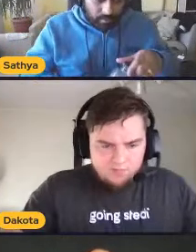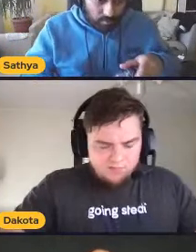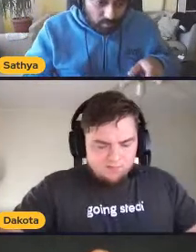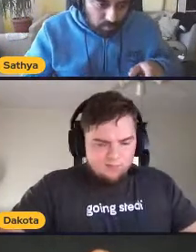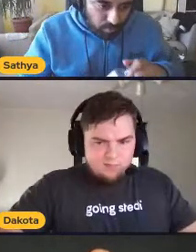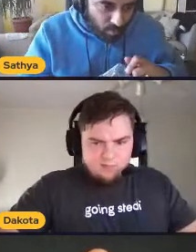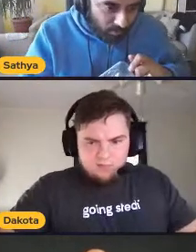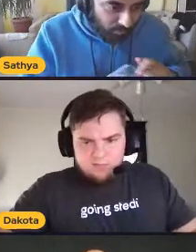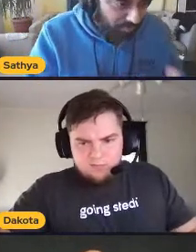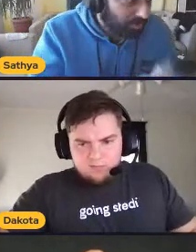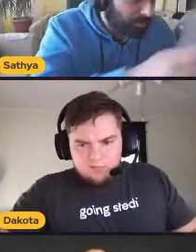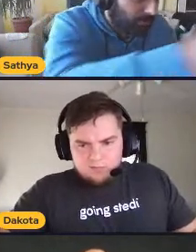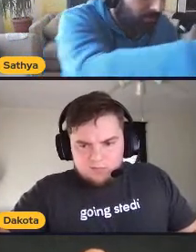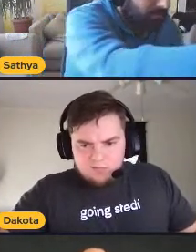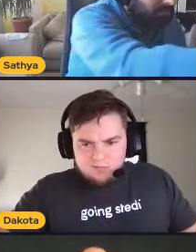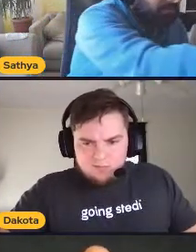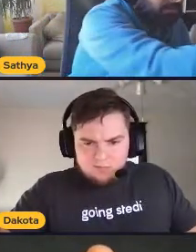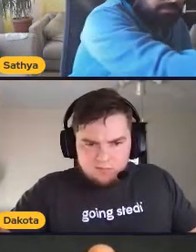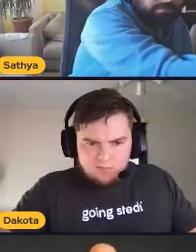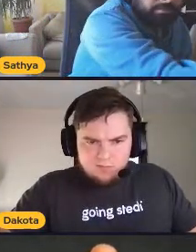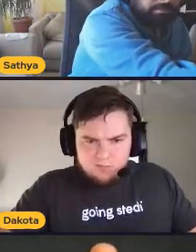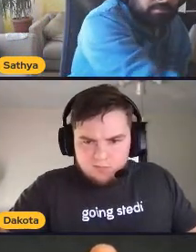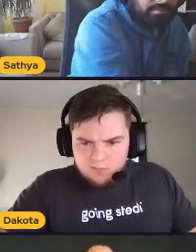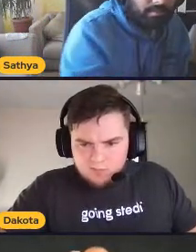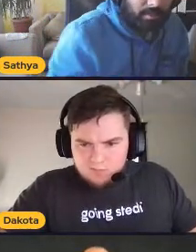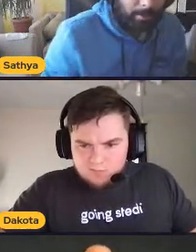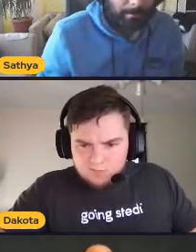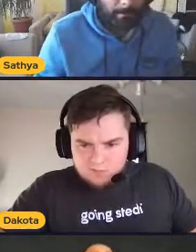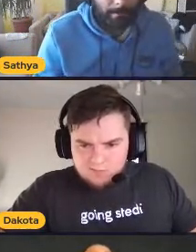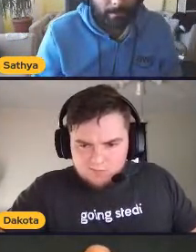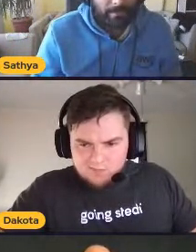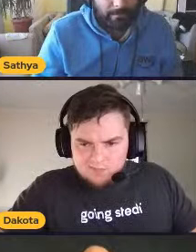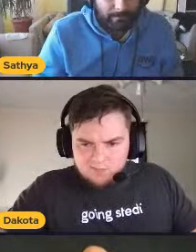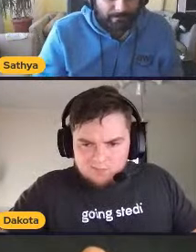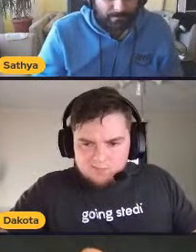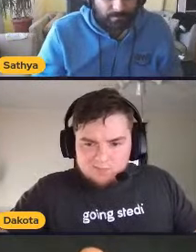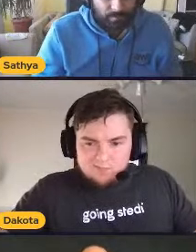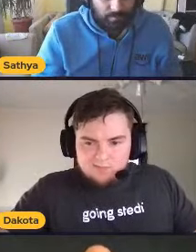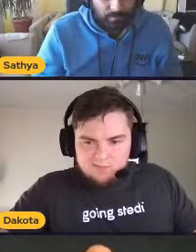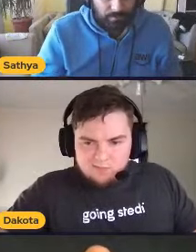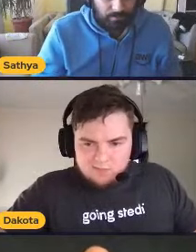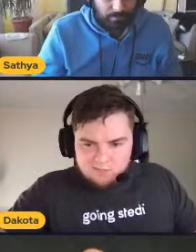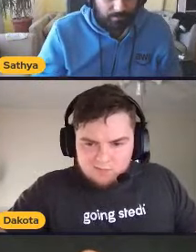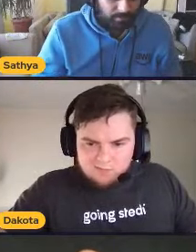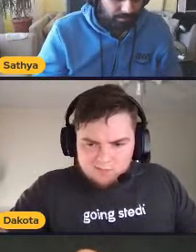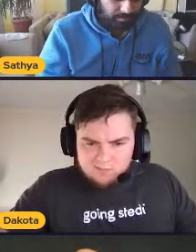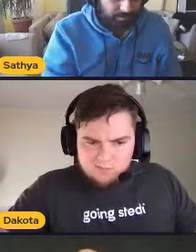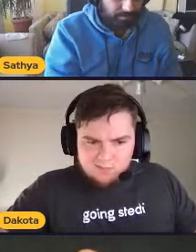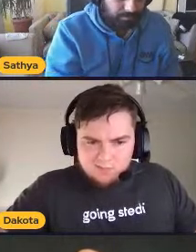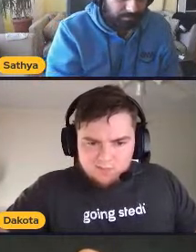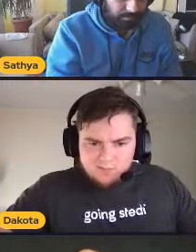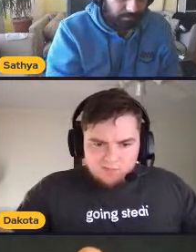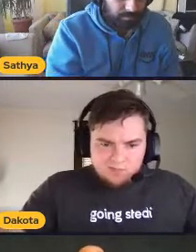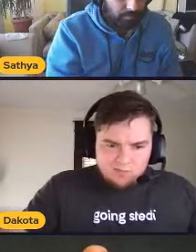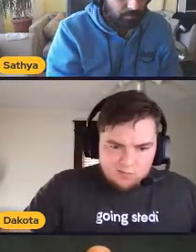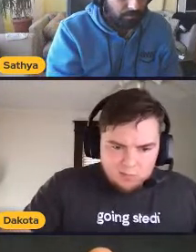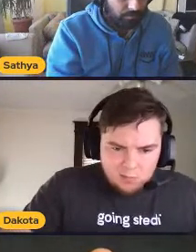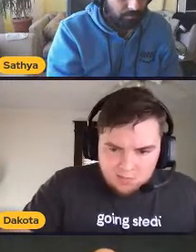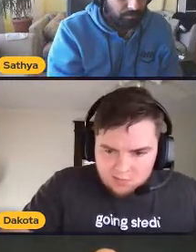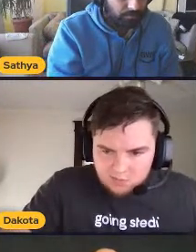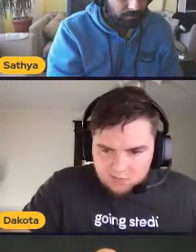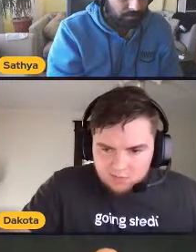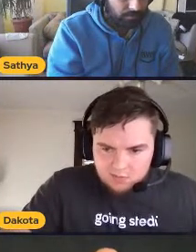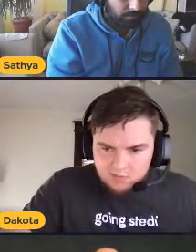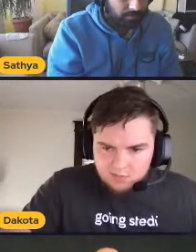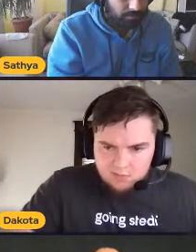concept. You'll also be helping the CDK team offer you the best experience, contributing to a better ecosystem, and of course, help guide the